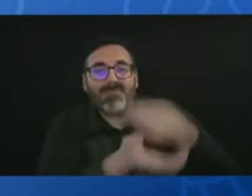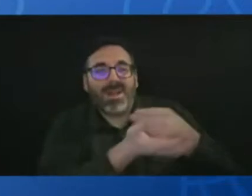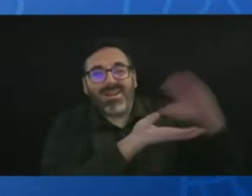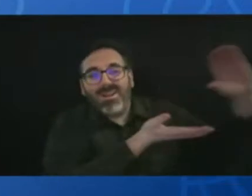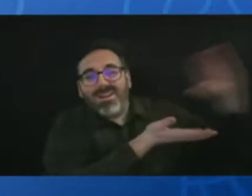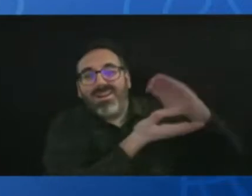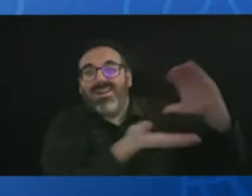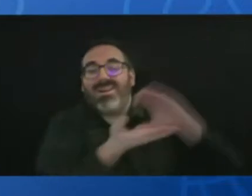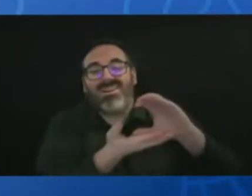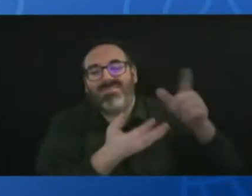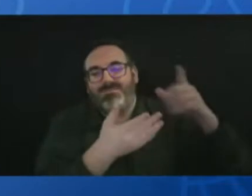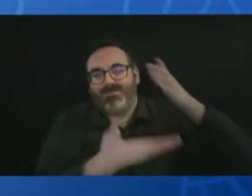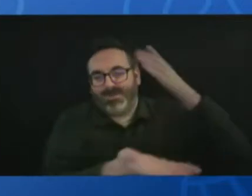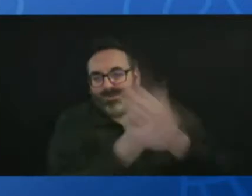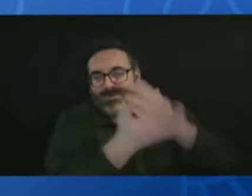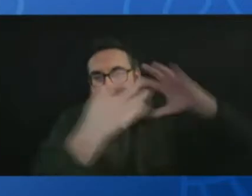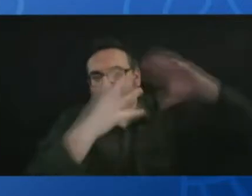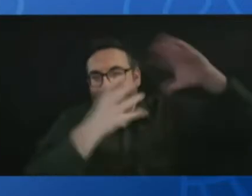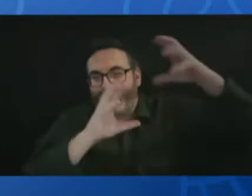disruptive.